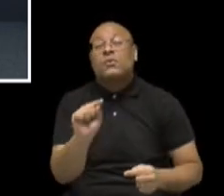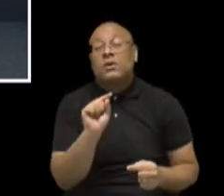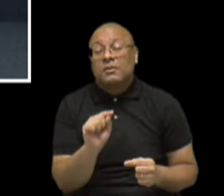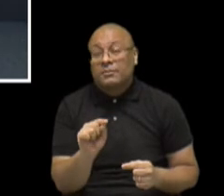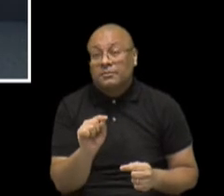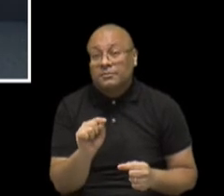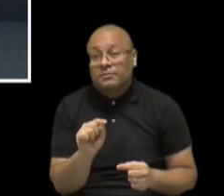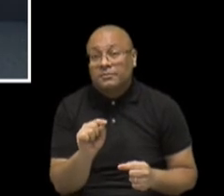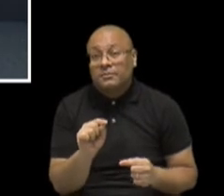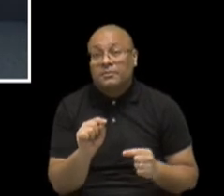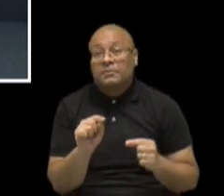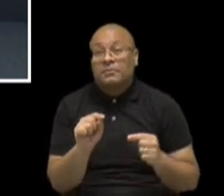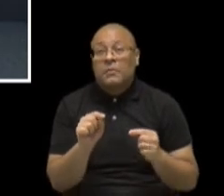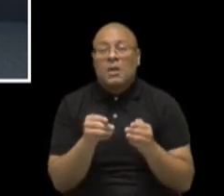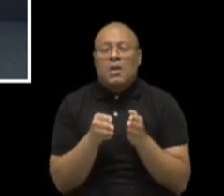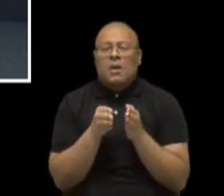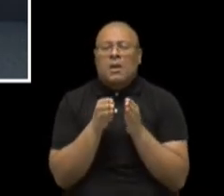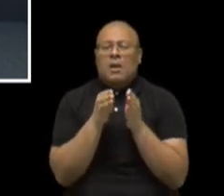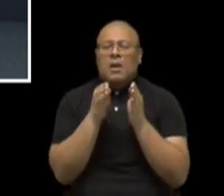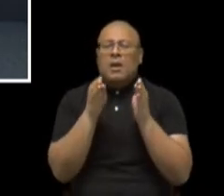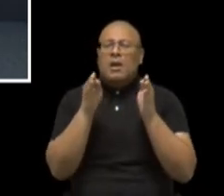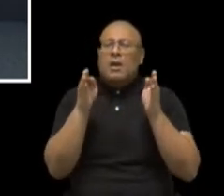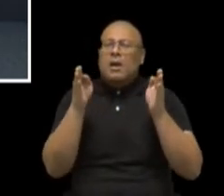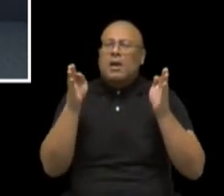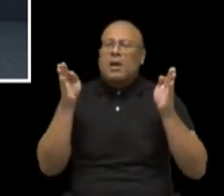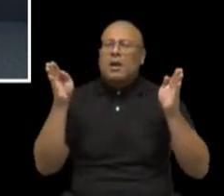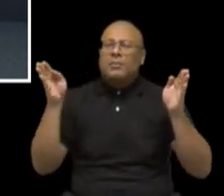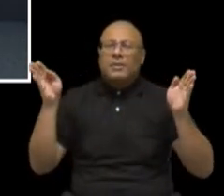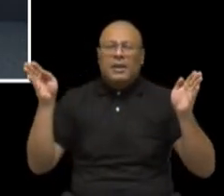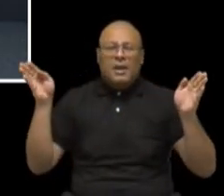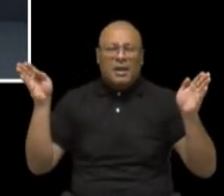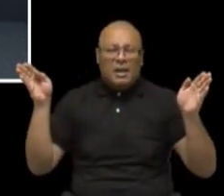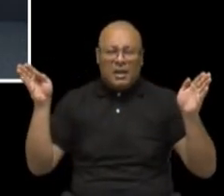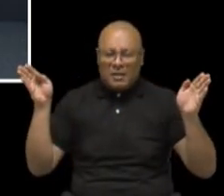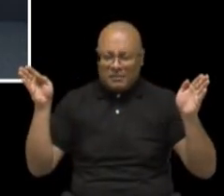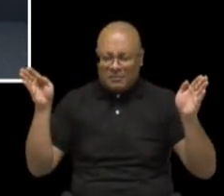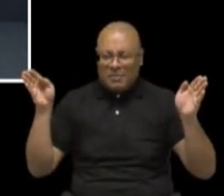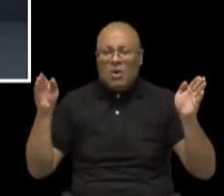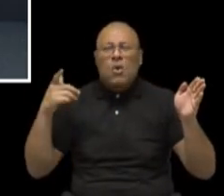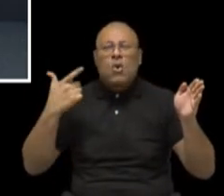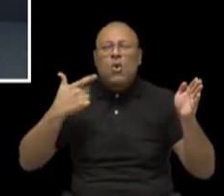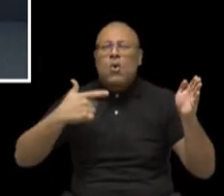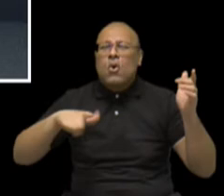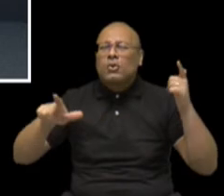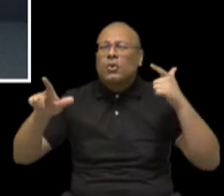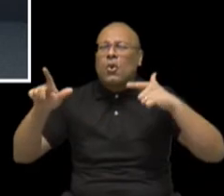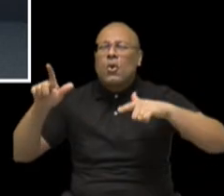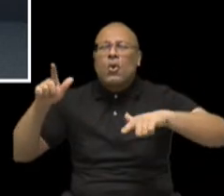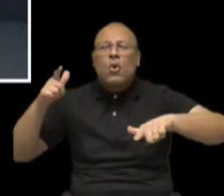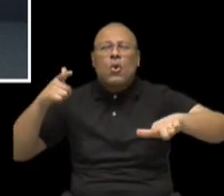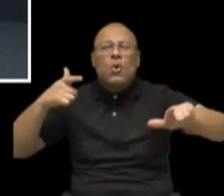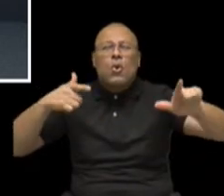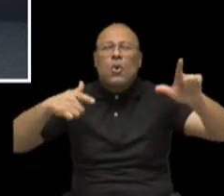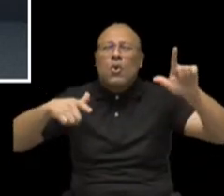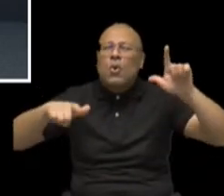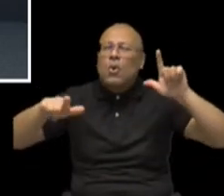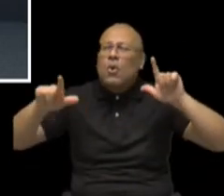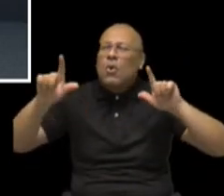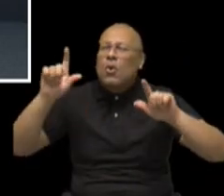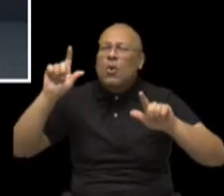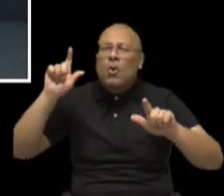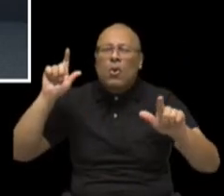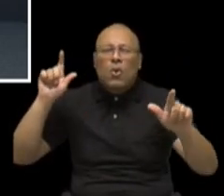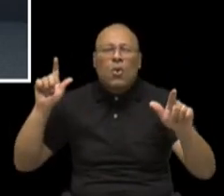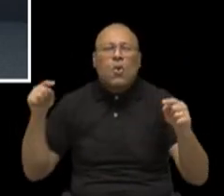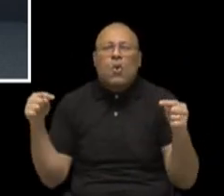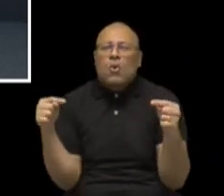the unplayed songs in the Missoni's history. So all the B-side, all the kind of discarded